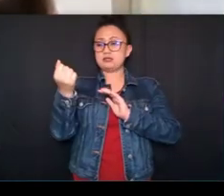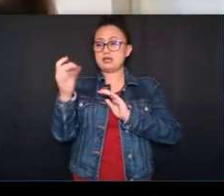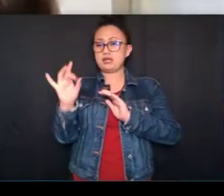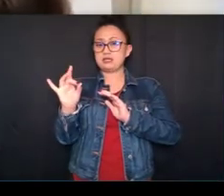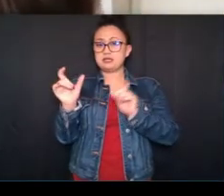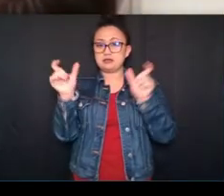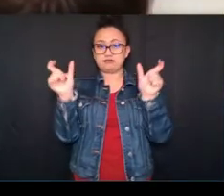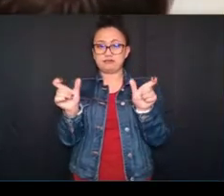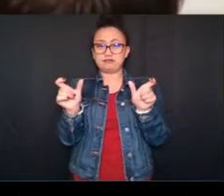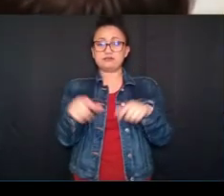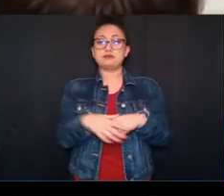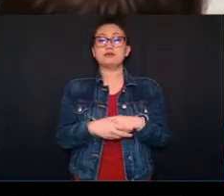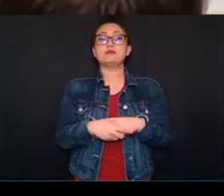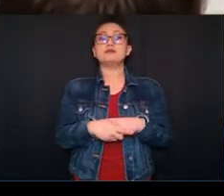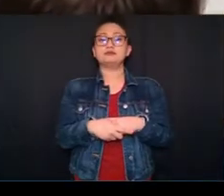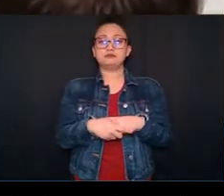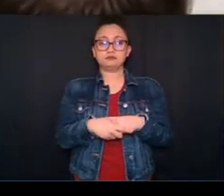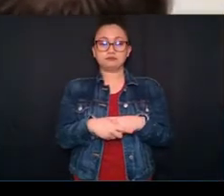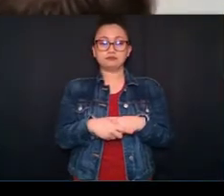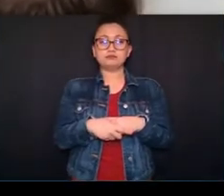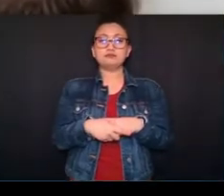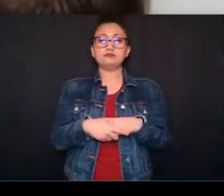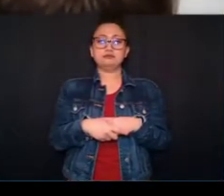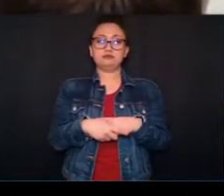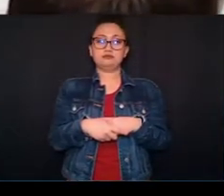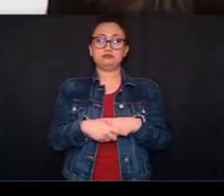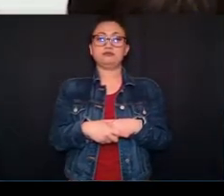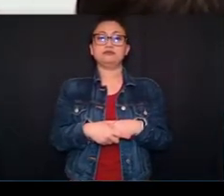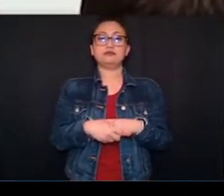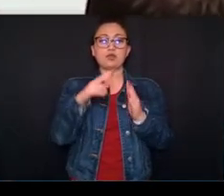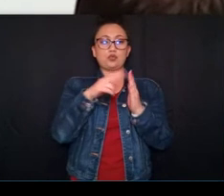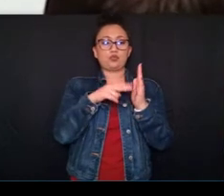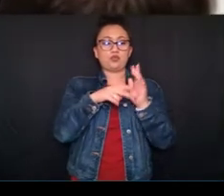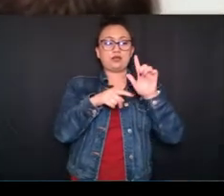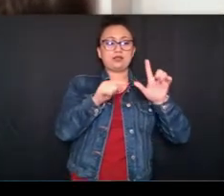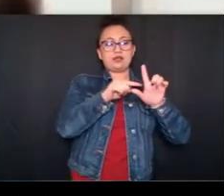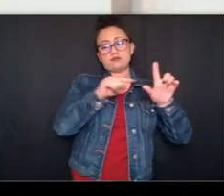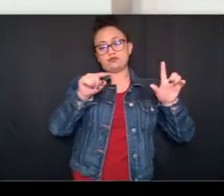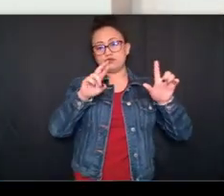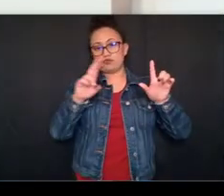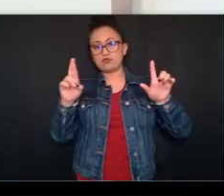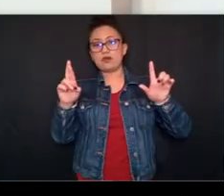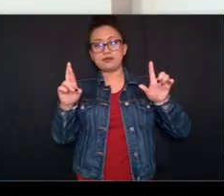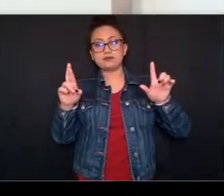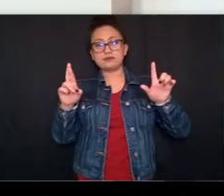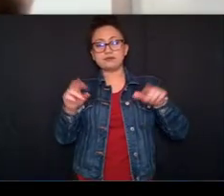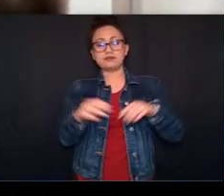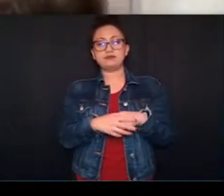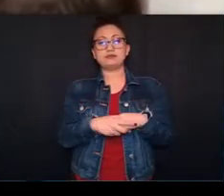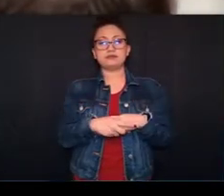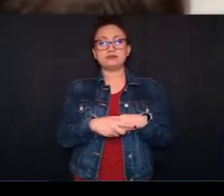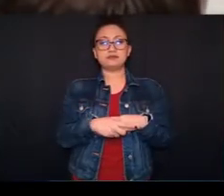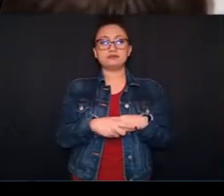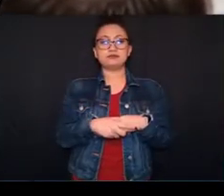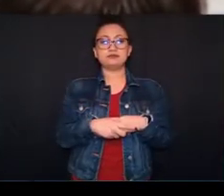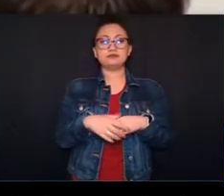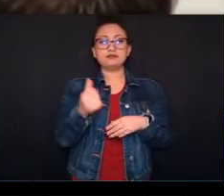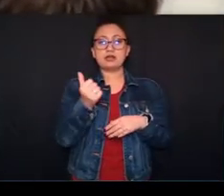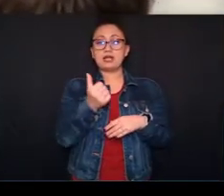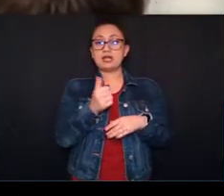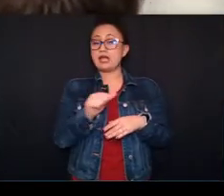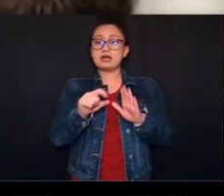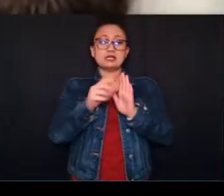this to make 64. We do this to make 18 because we're reading left to right, and we're doing the multiplication or division. But the any subtraction